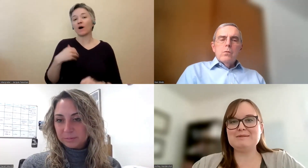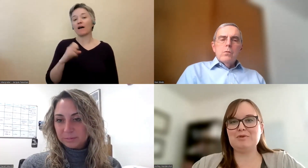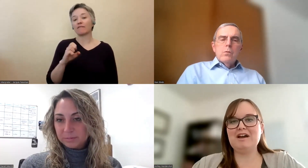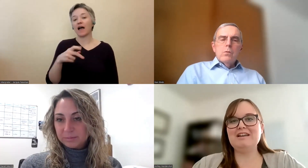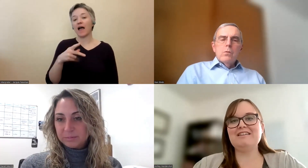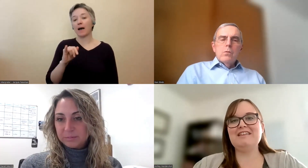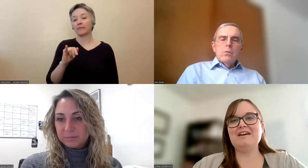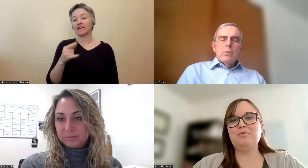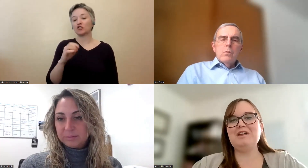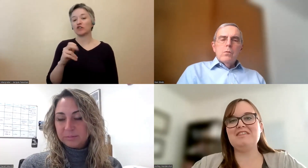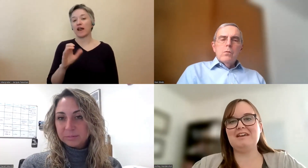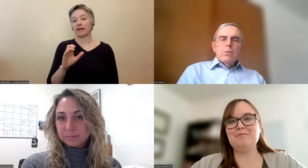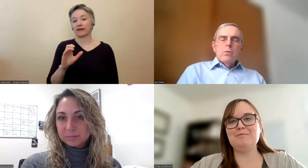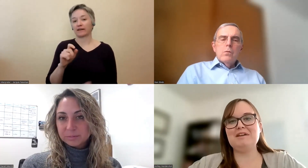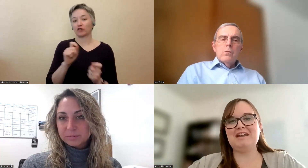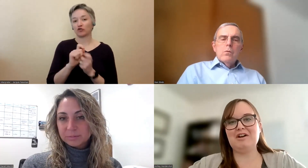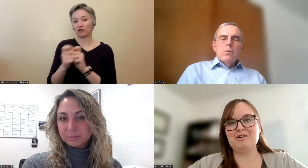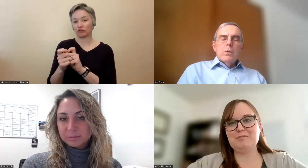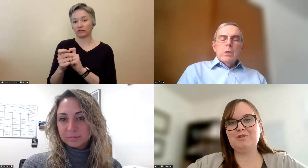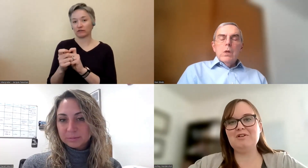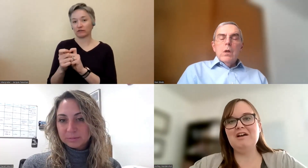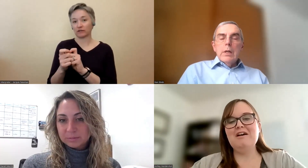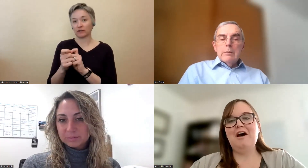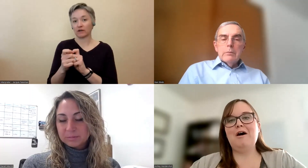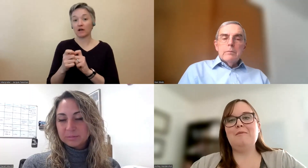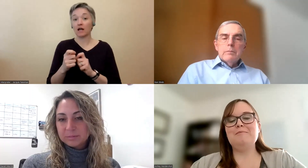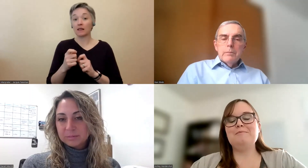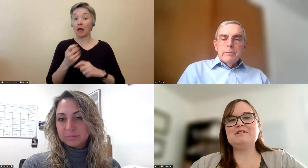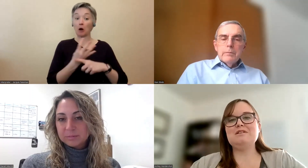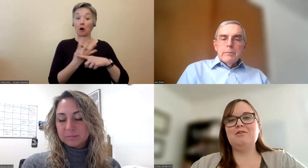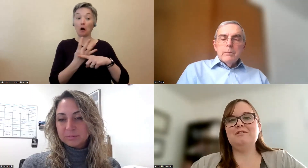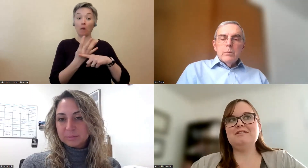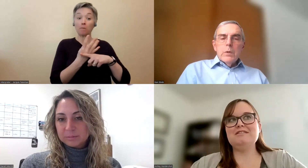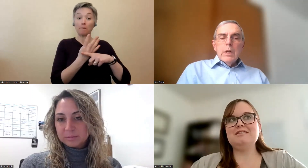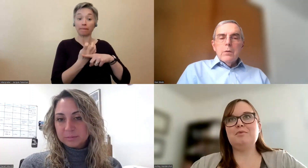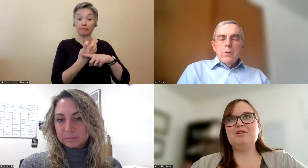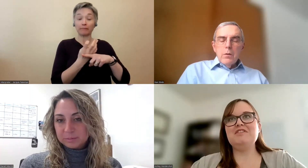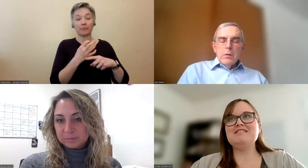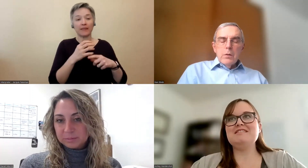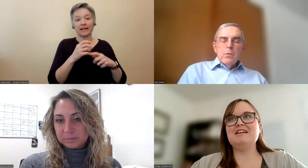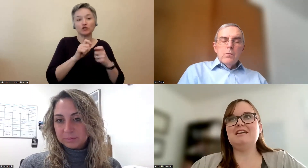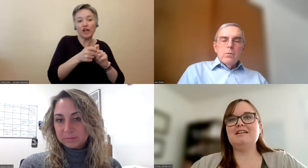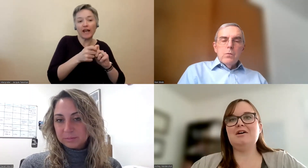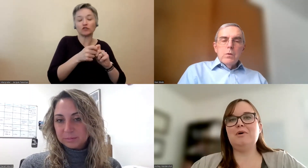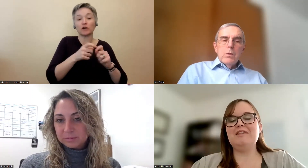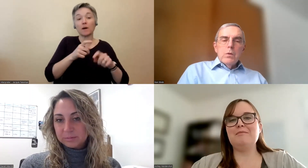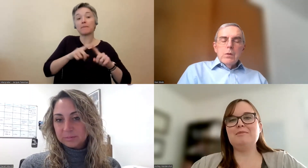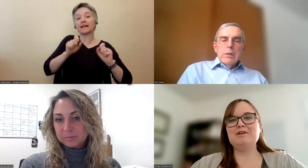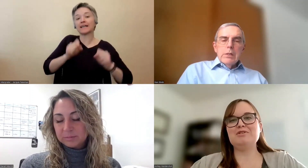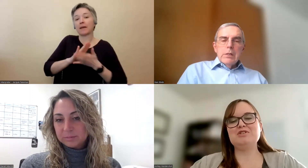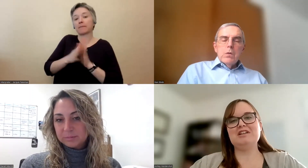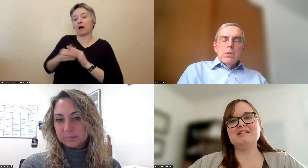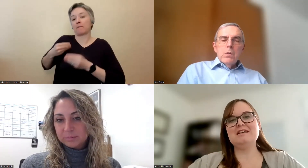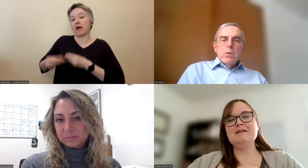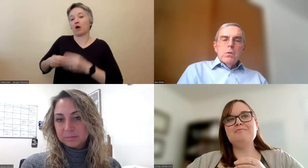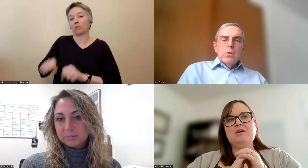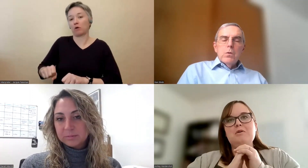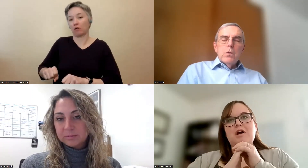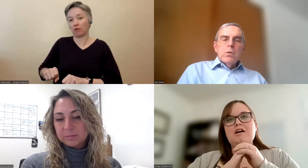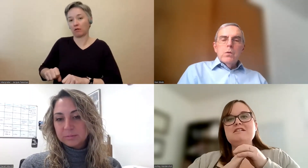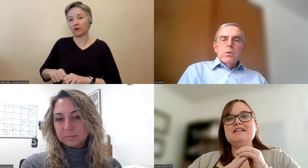can be sporadic that we think might be inheritable. So to put this in a way that might be understood